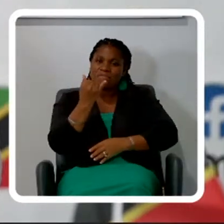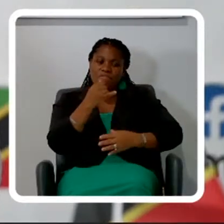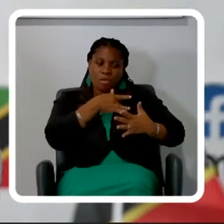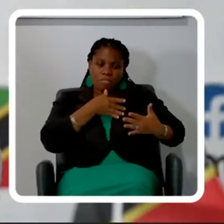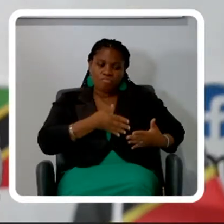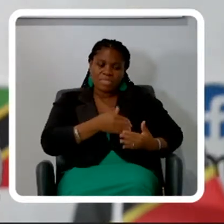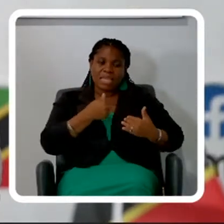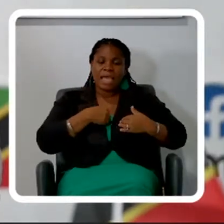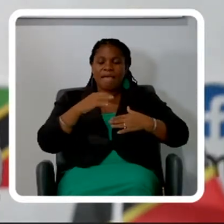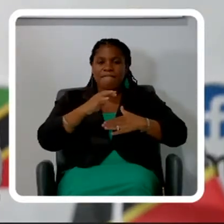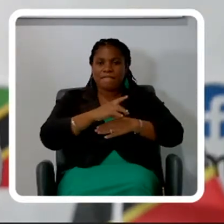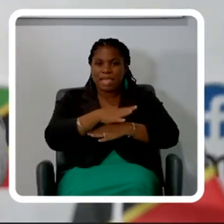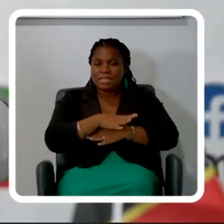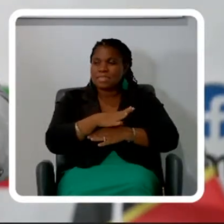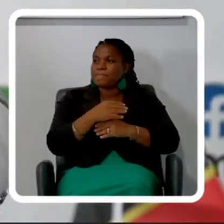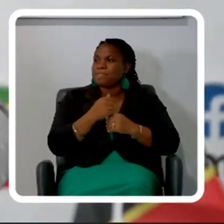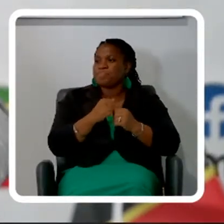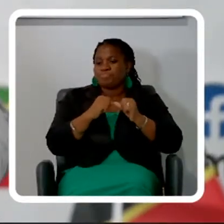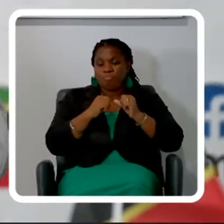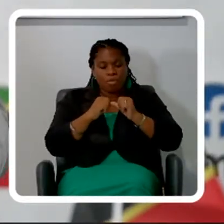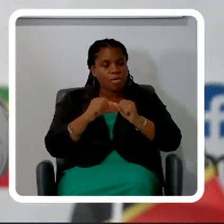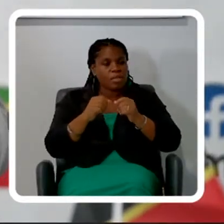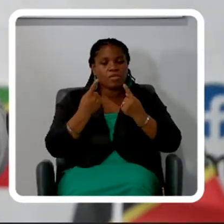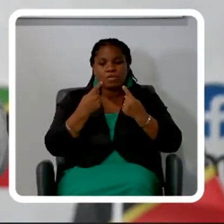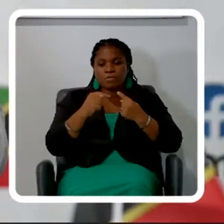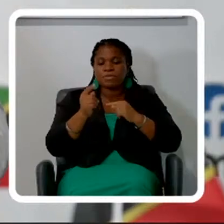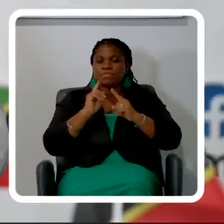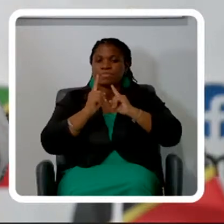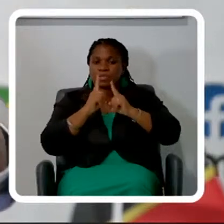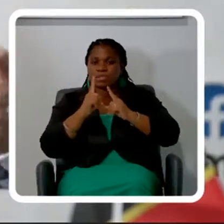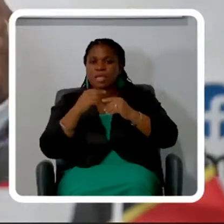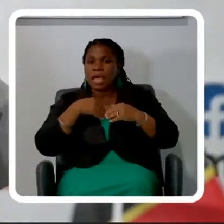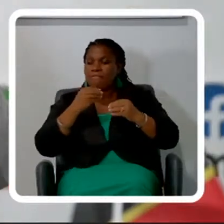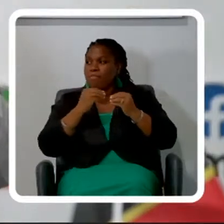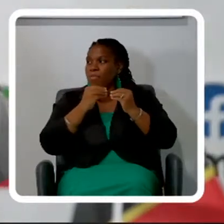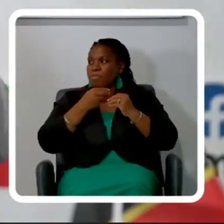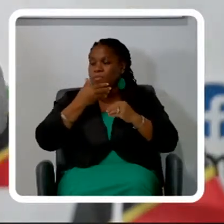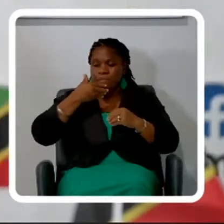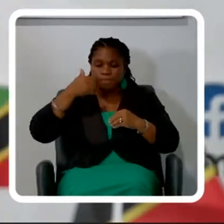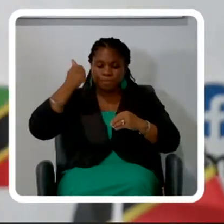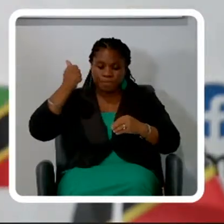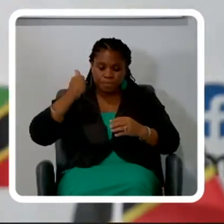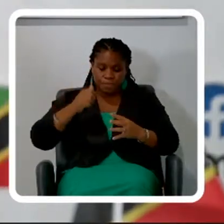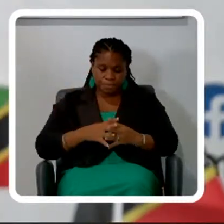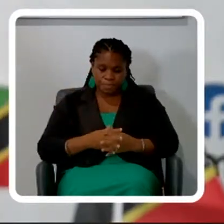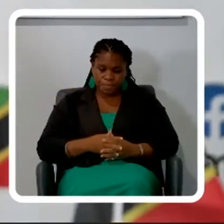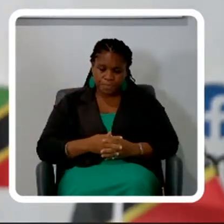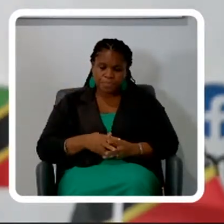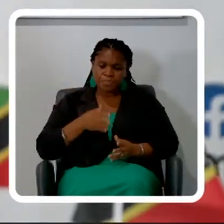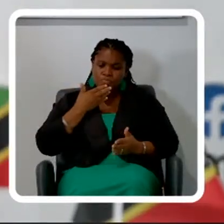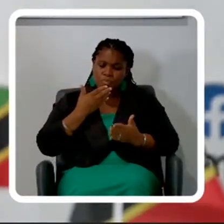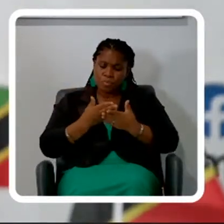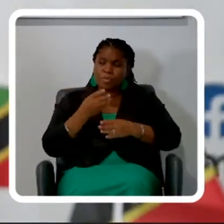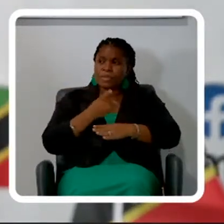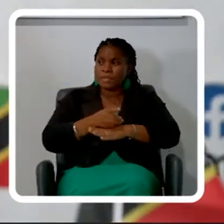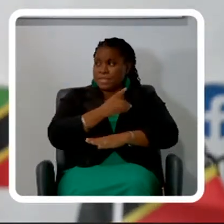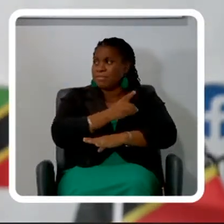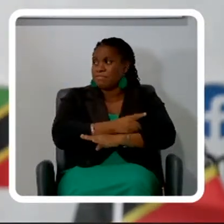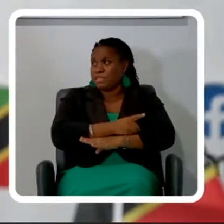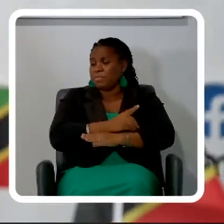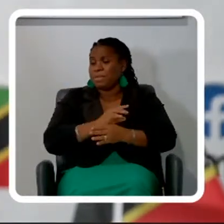And so I can say that those are 2 positive developments when it comes to dealing with breast